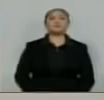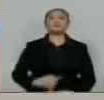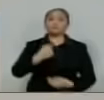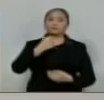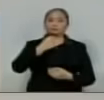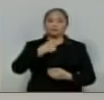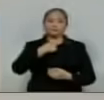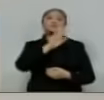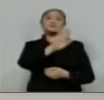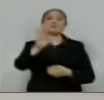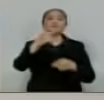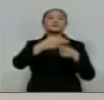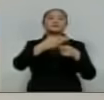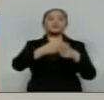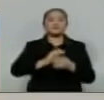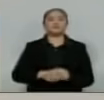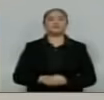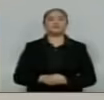I state your name,